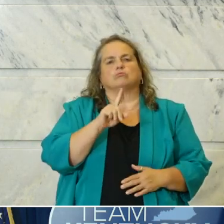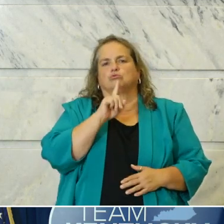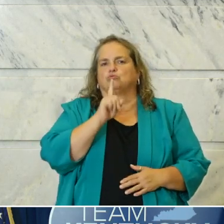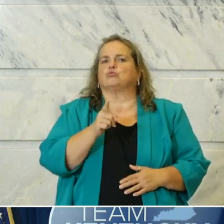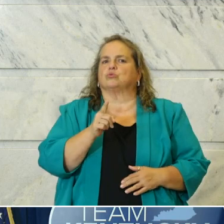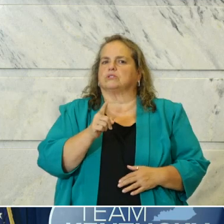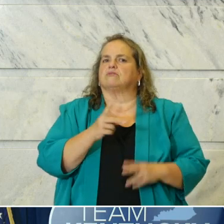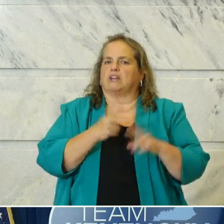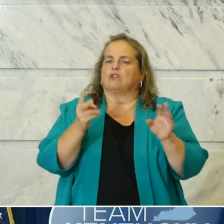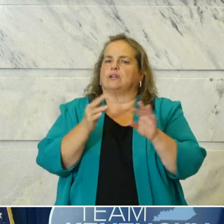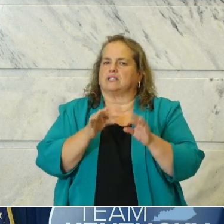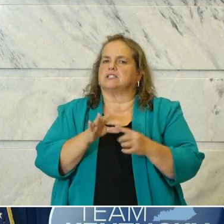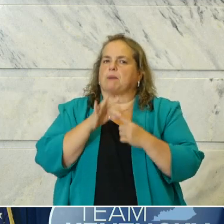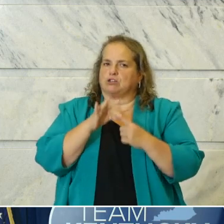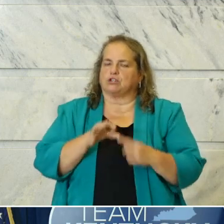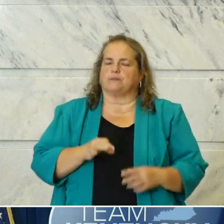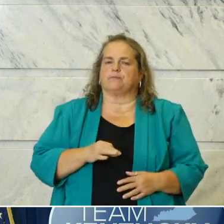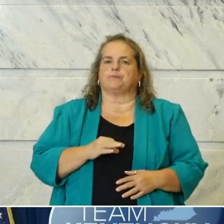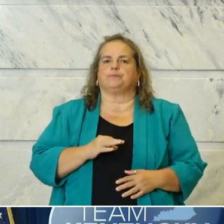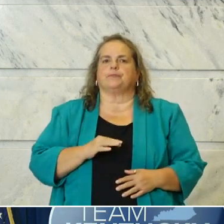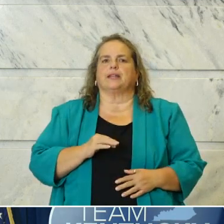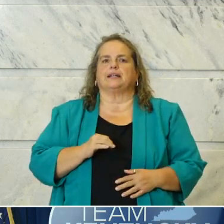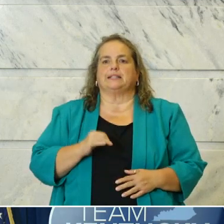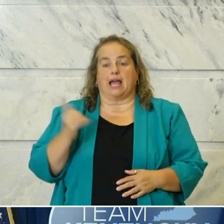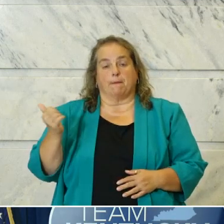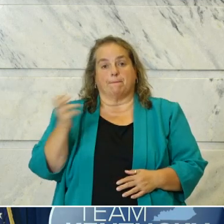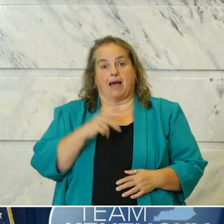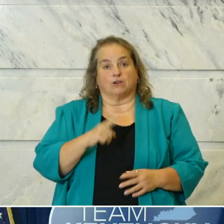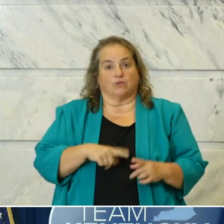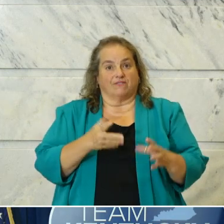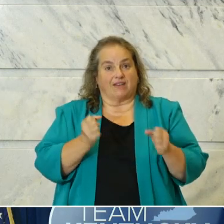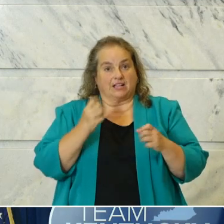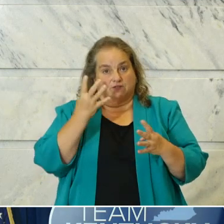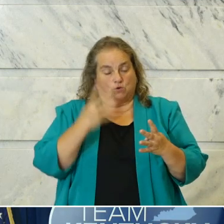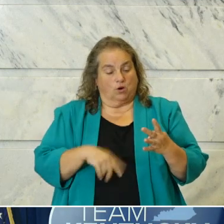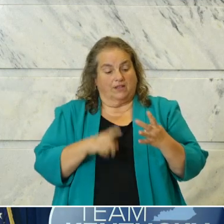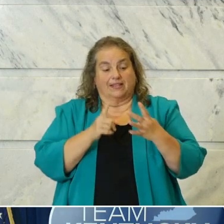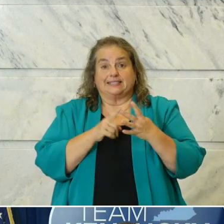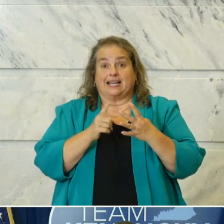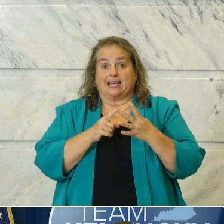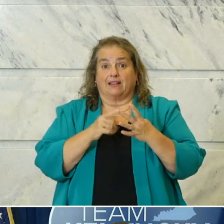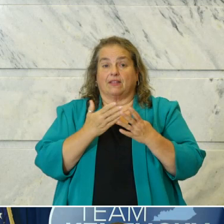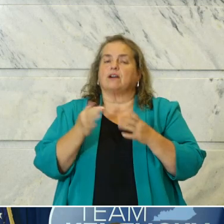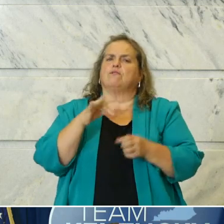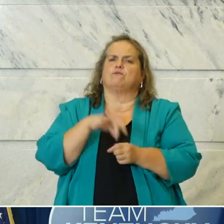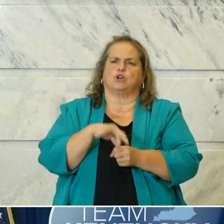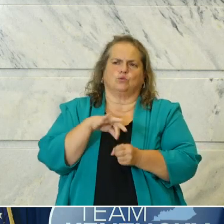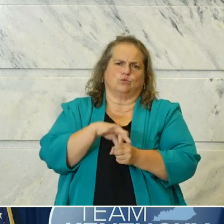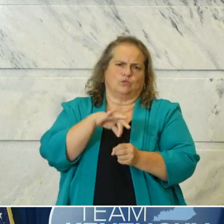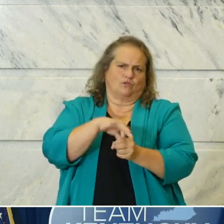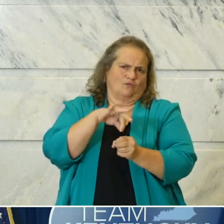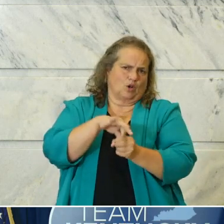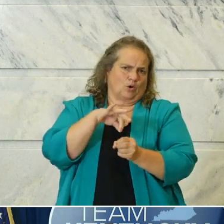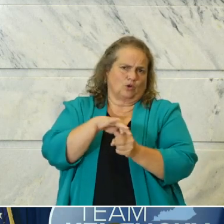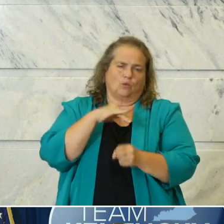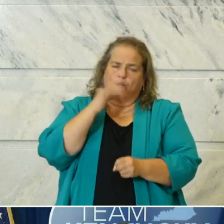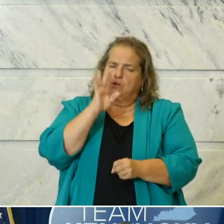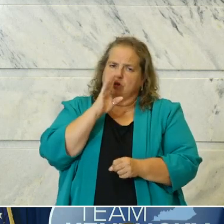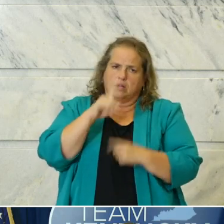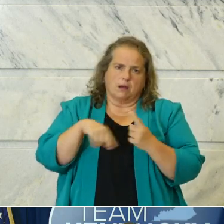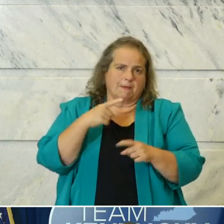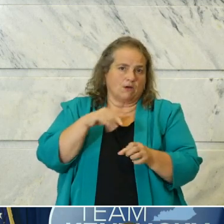special. All right, back to the Fast Four. Second piece, vote. We're going to talk about this every